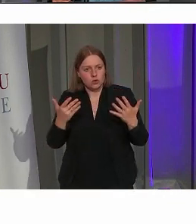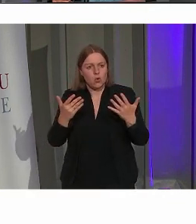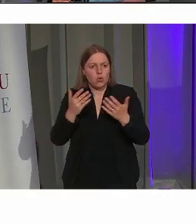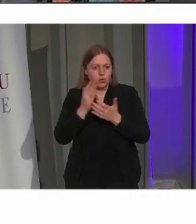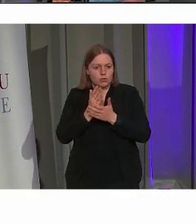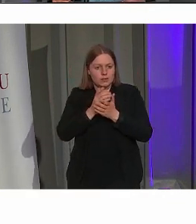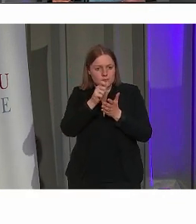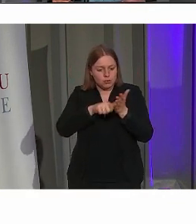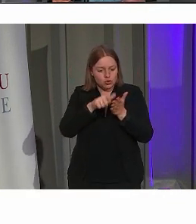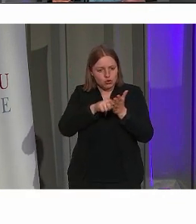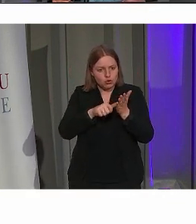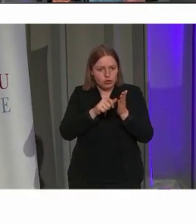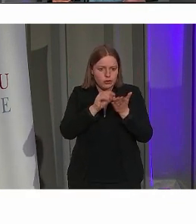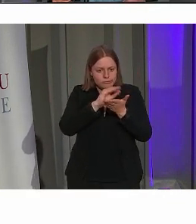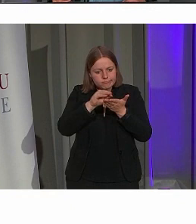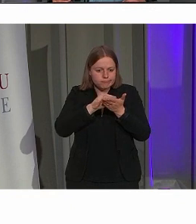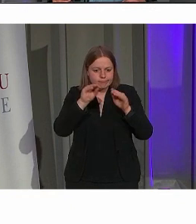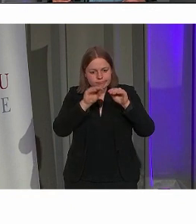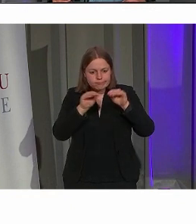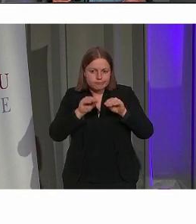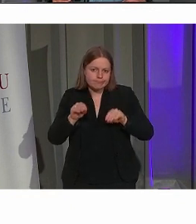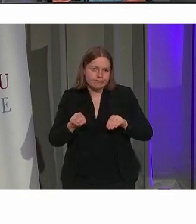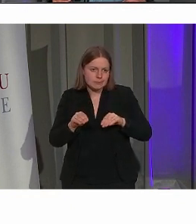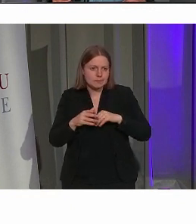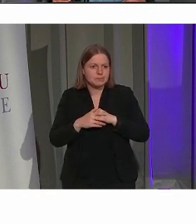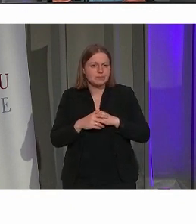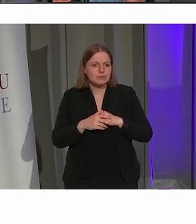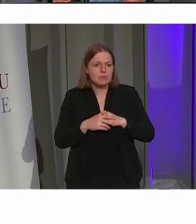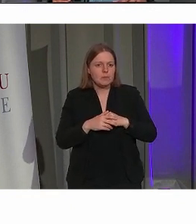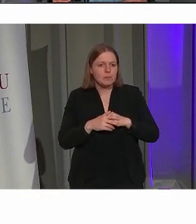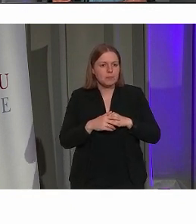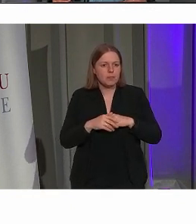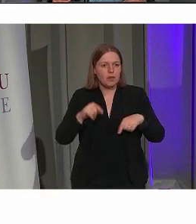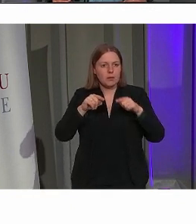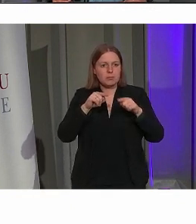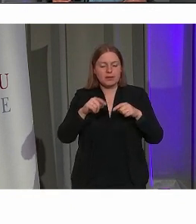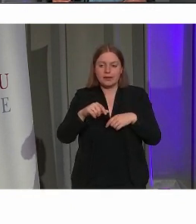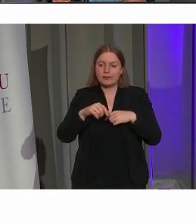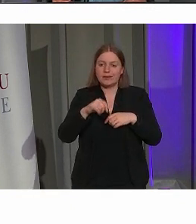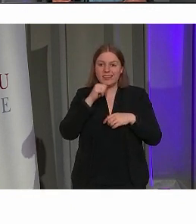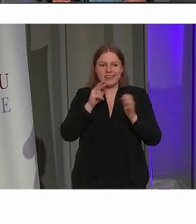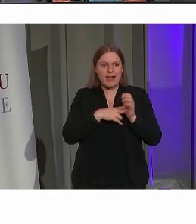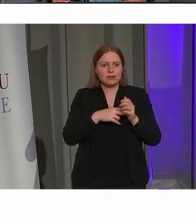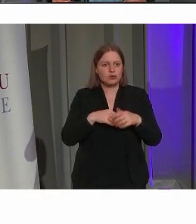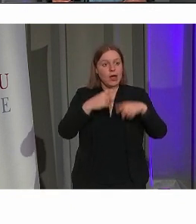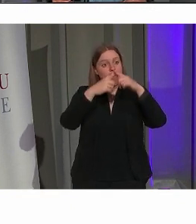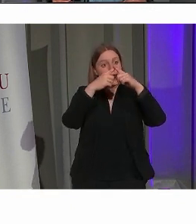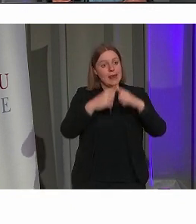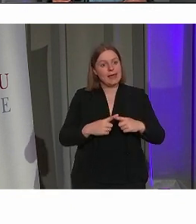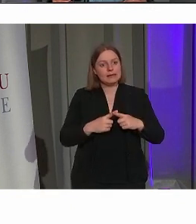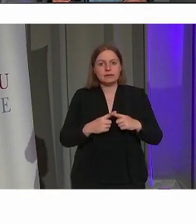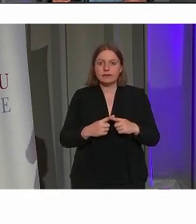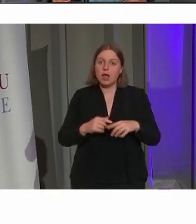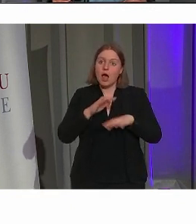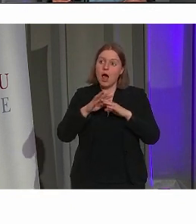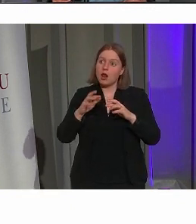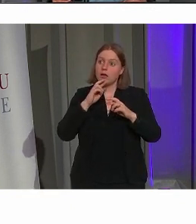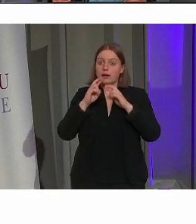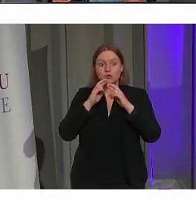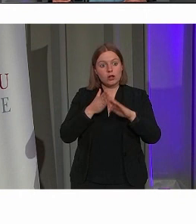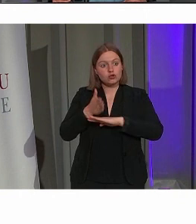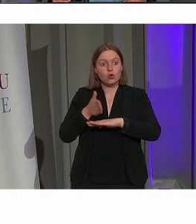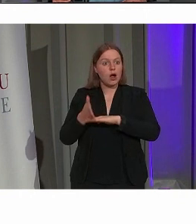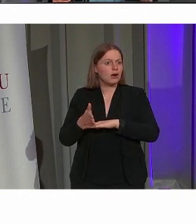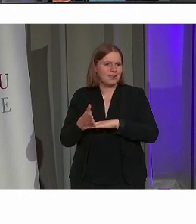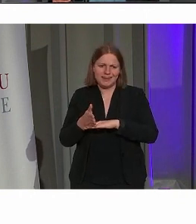important sites to visit in Bruges? So you will not find a list with all